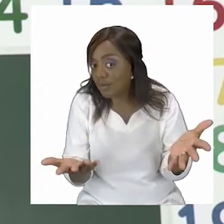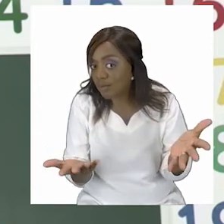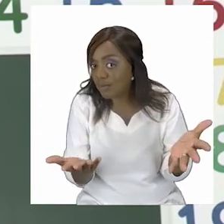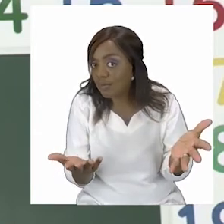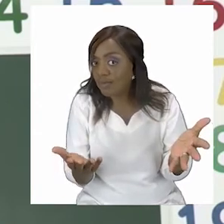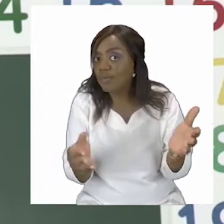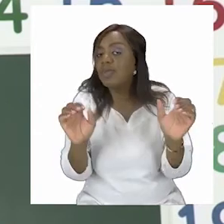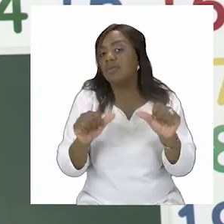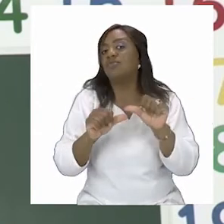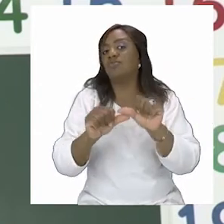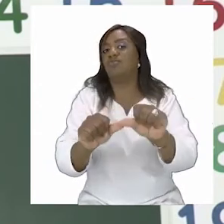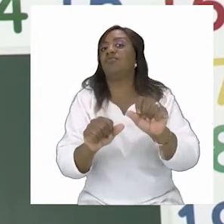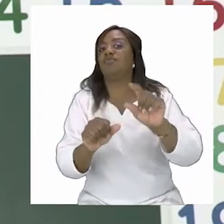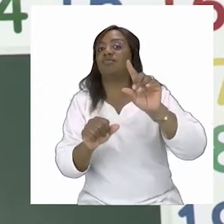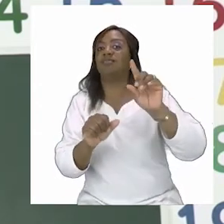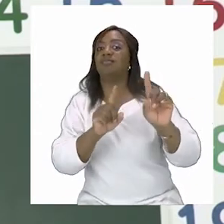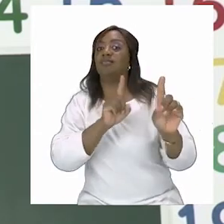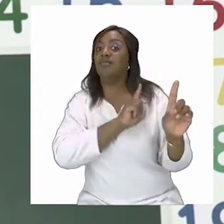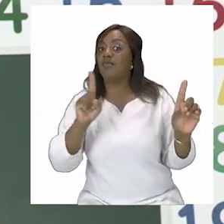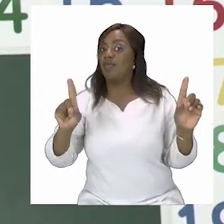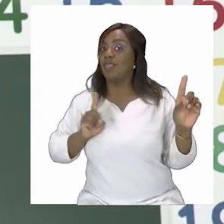we can keep going. Let's continue.